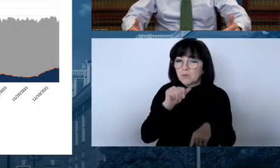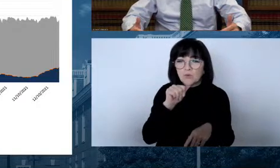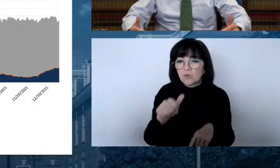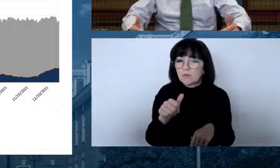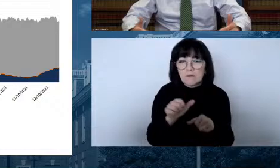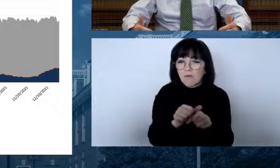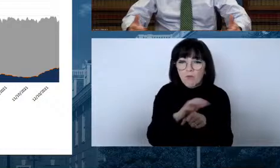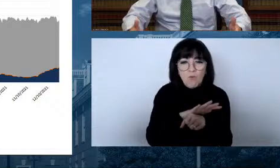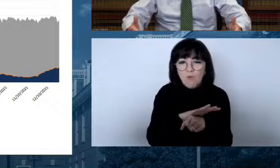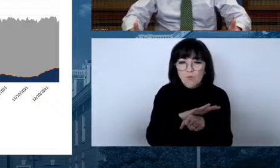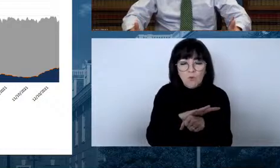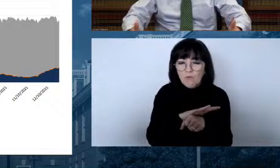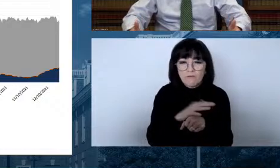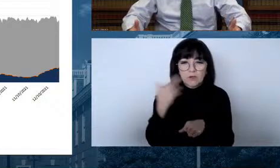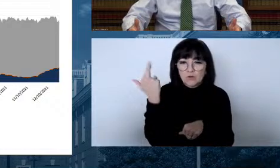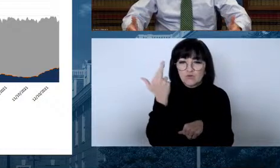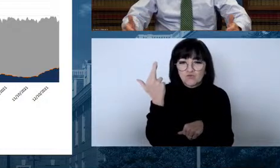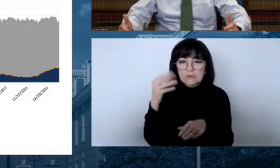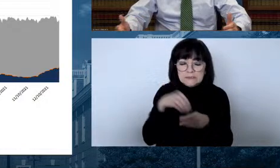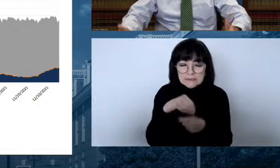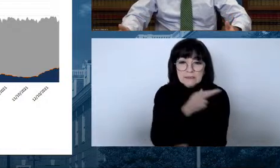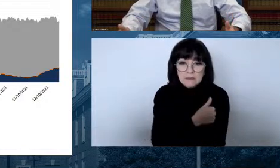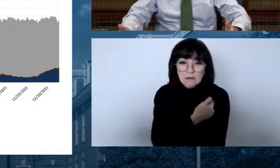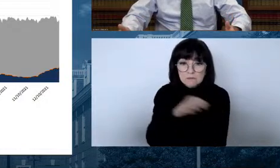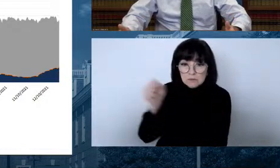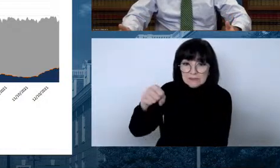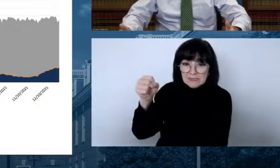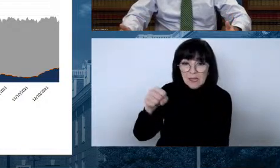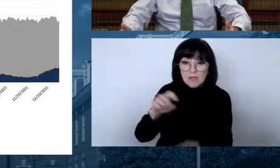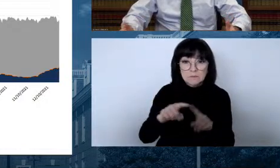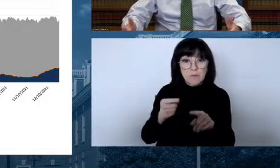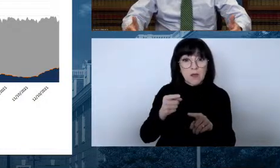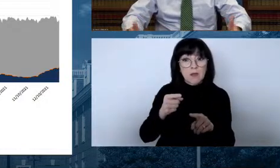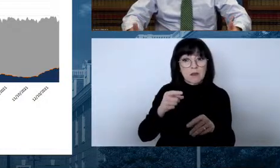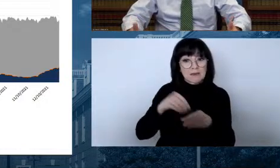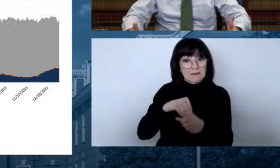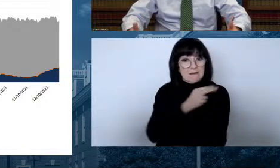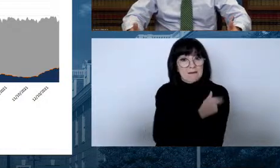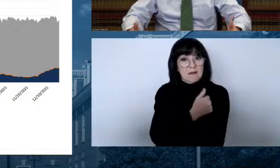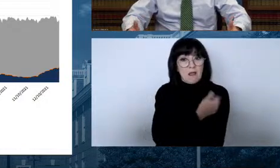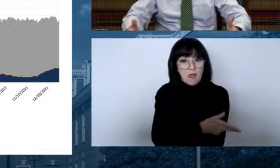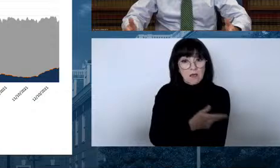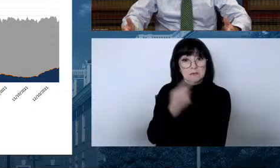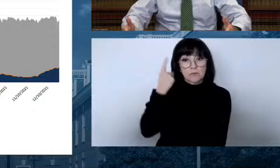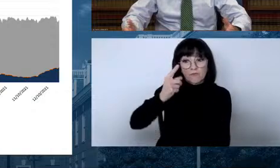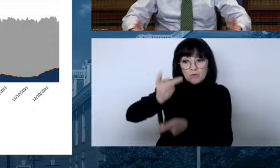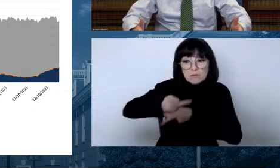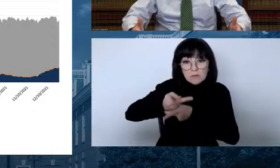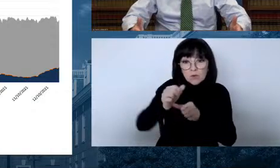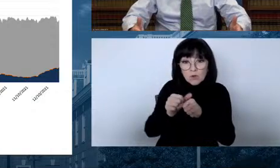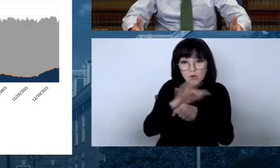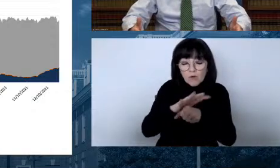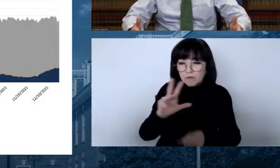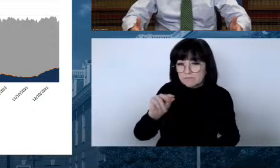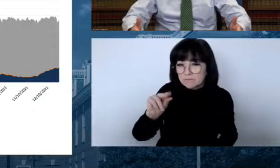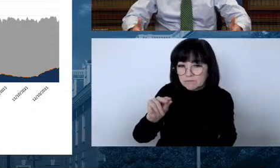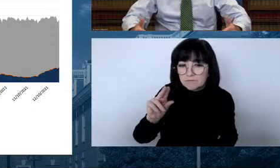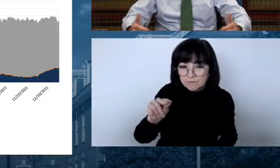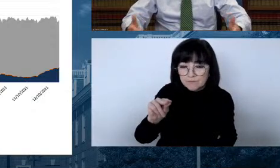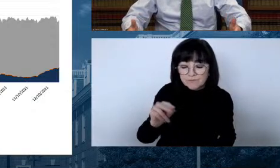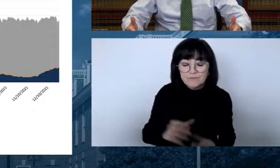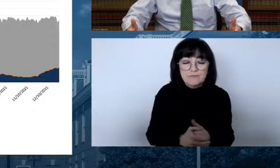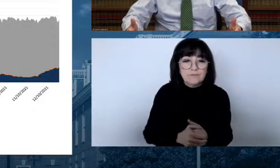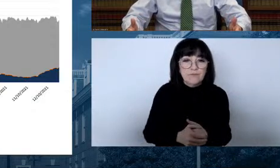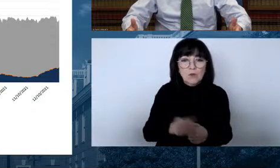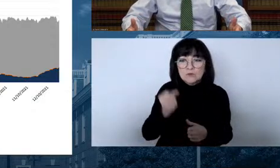times, hospitals shut down their elective surgeries as they're doing now. They depopulated in various different ways